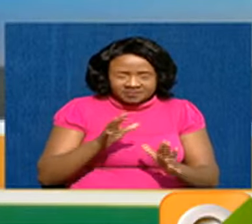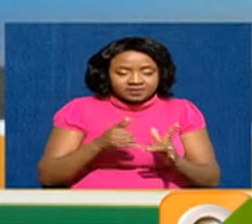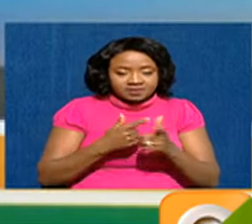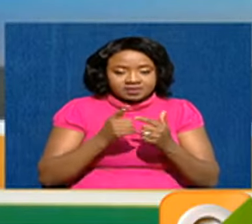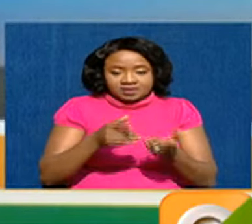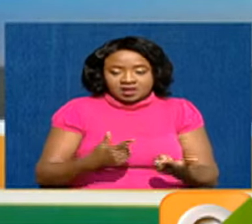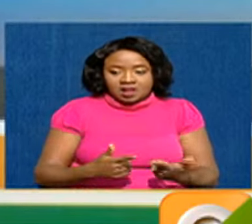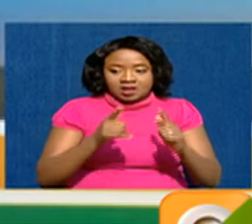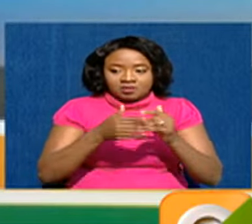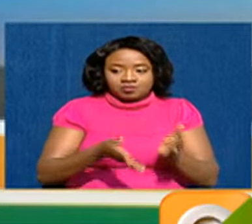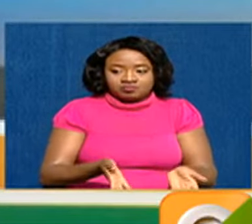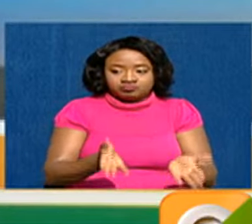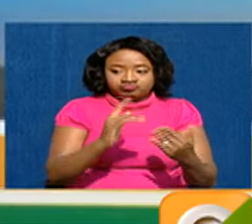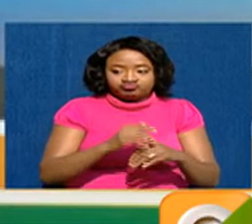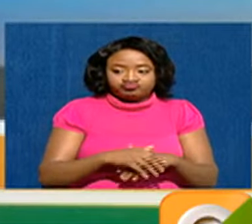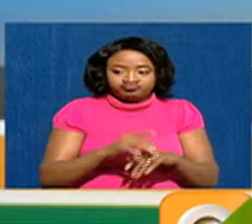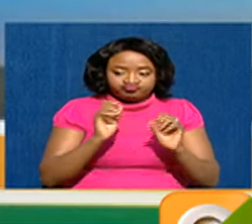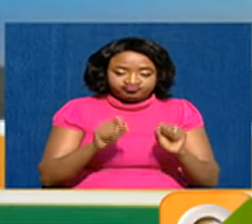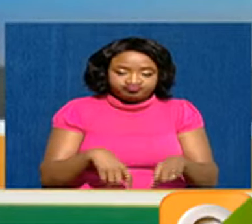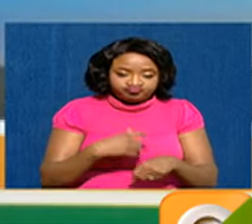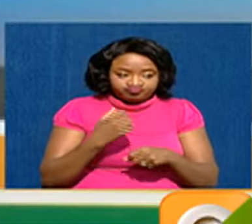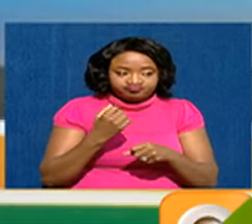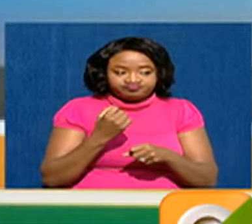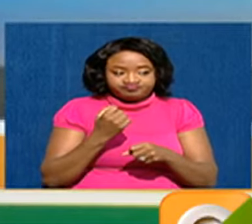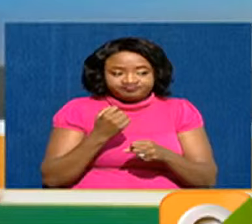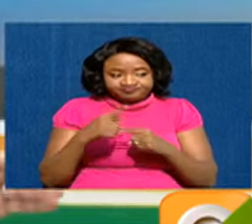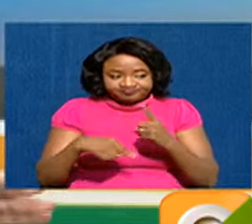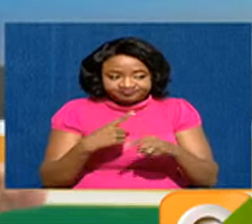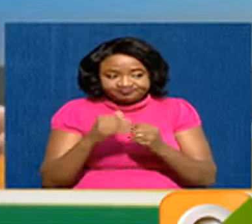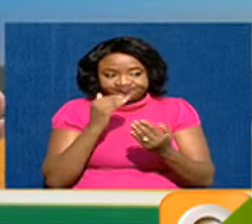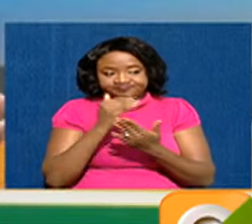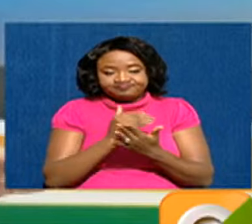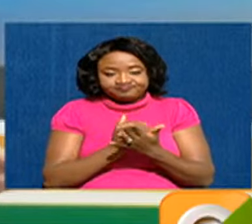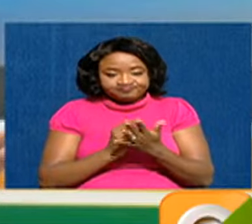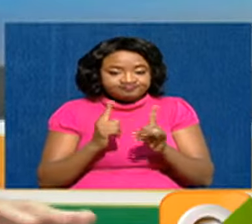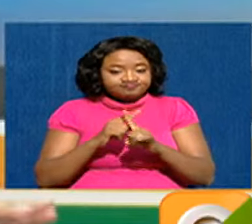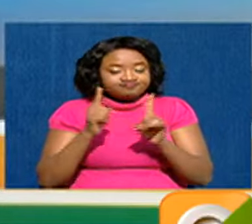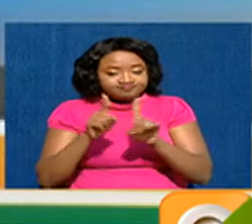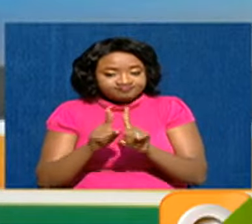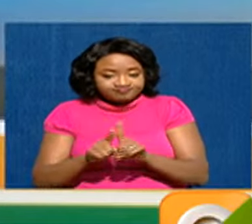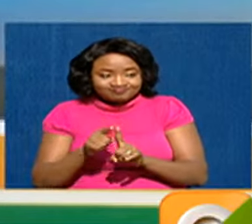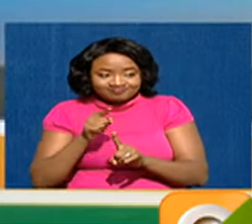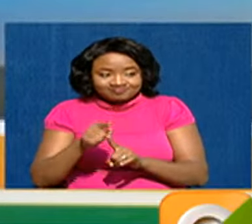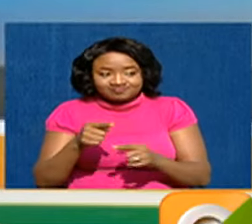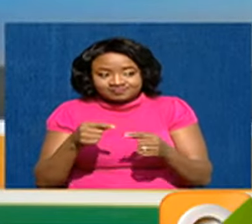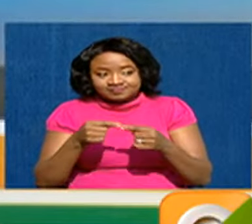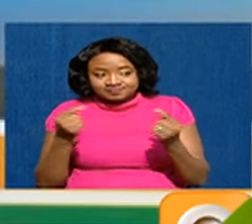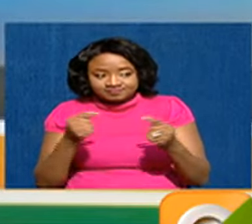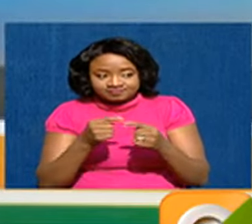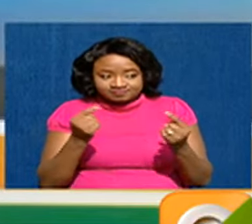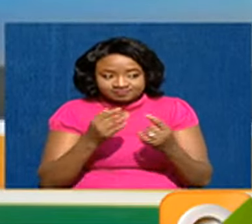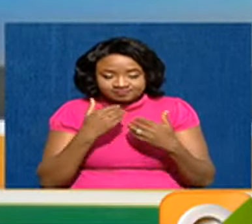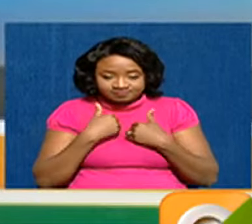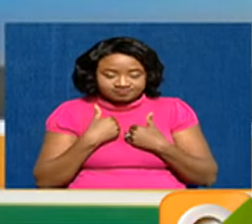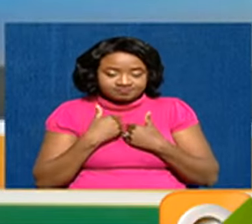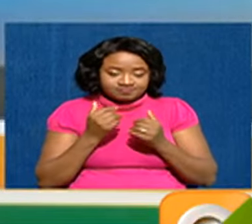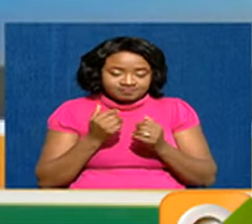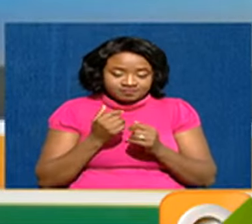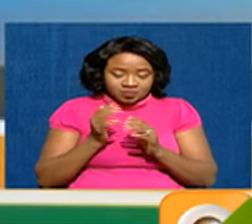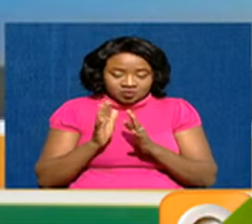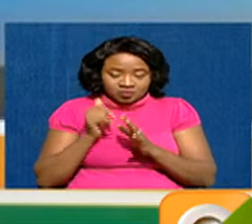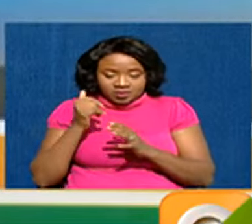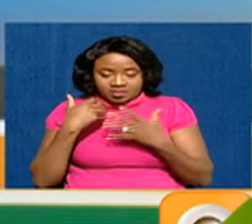allowed to enter into this program. Of course, this differs a little bit with the Kang'ata Care,